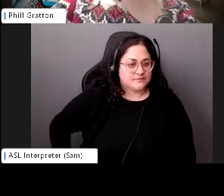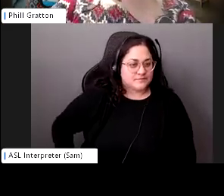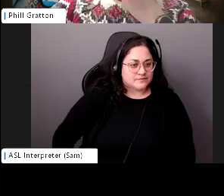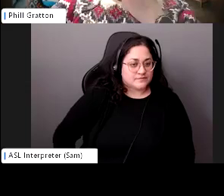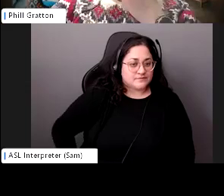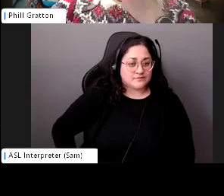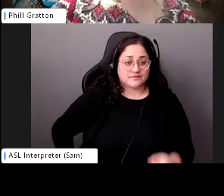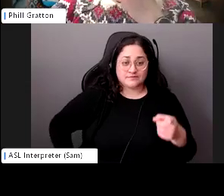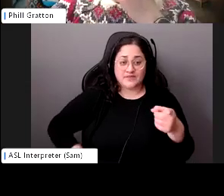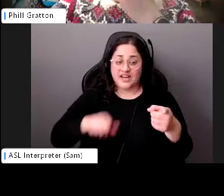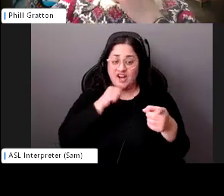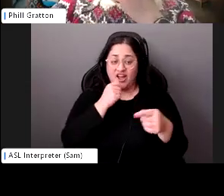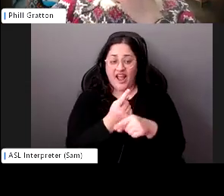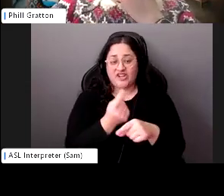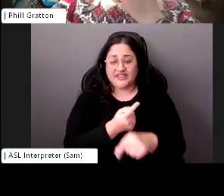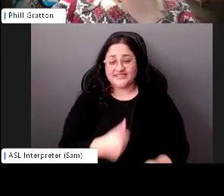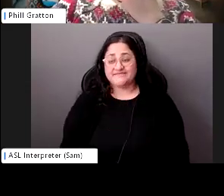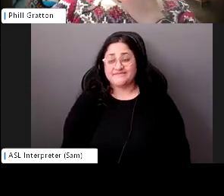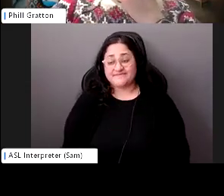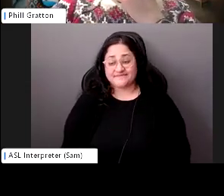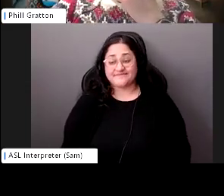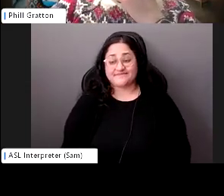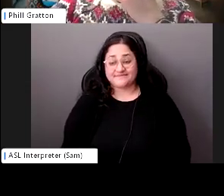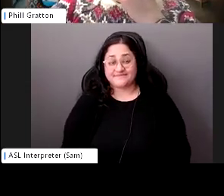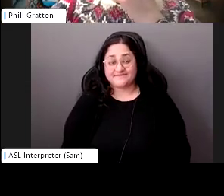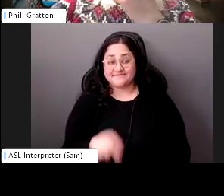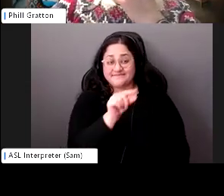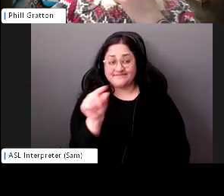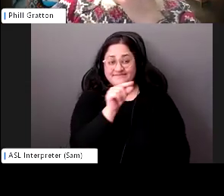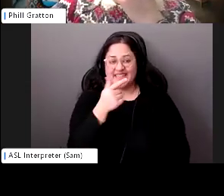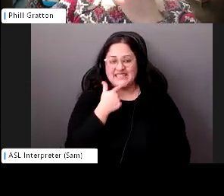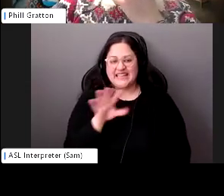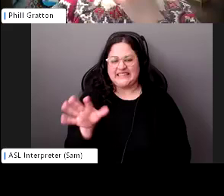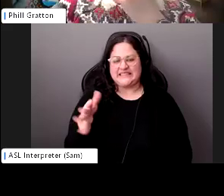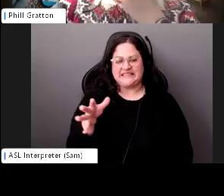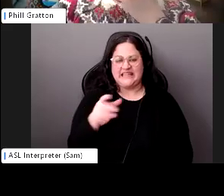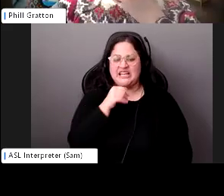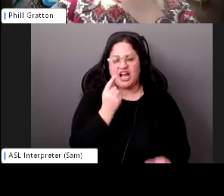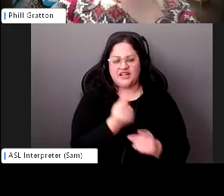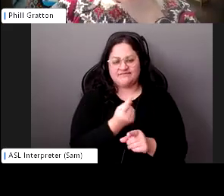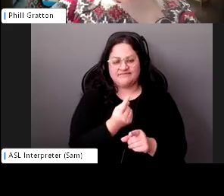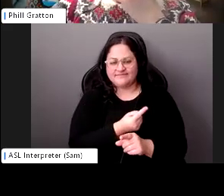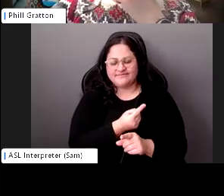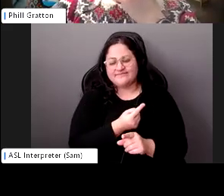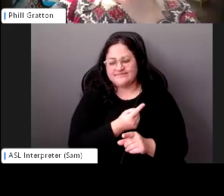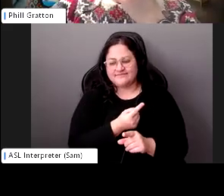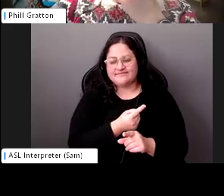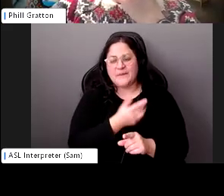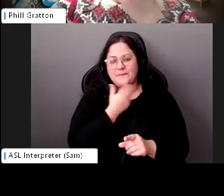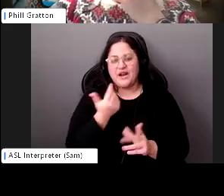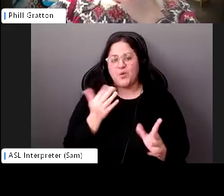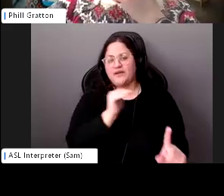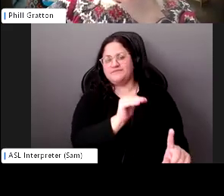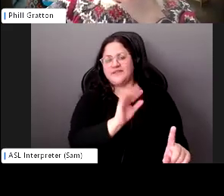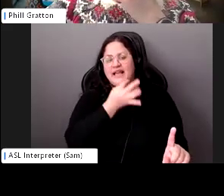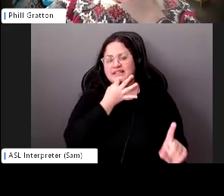oh, isn't that interesting? They've said to Yeah, consult with this. They're letting themselves off the hook. it's having a bit of trouble here. Although, you know, if I copy and paste it